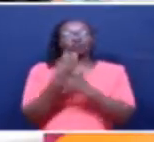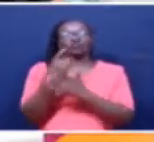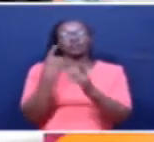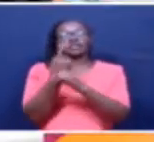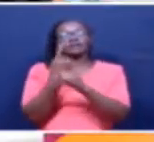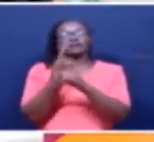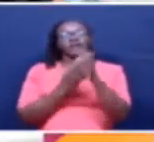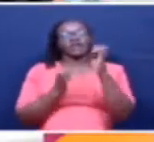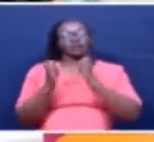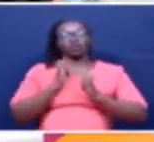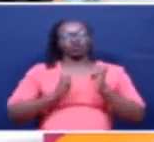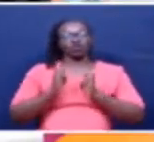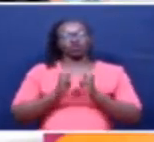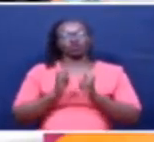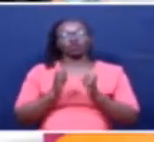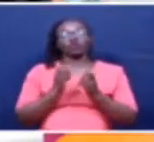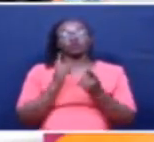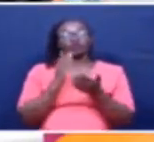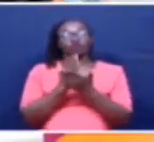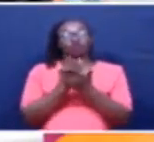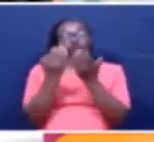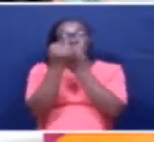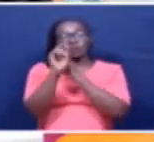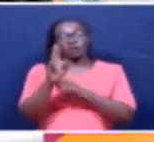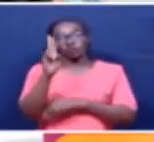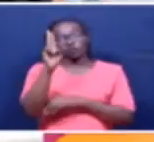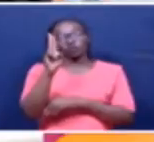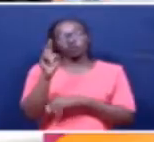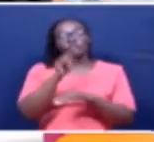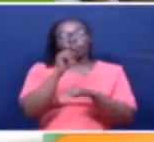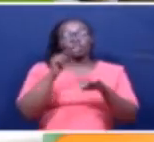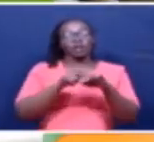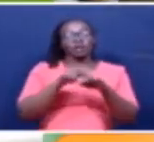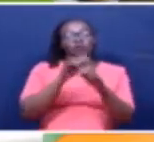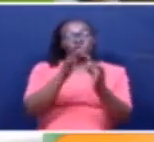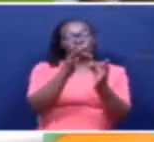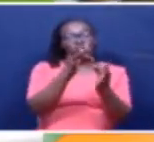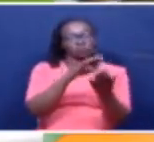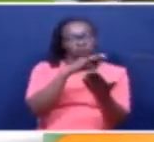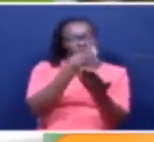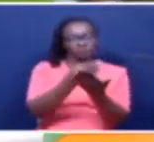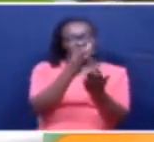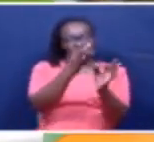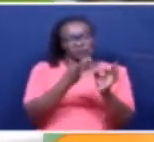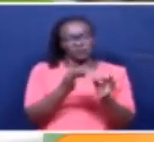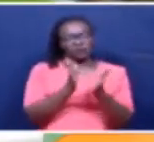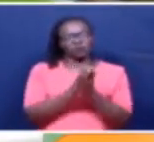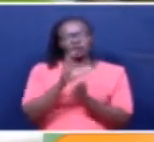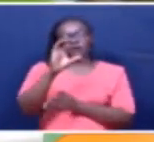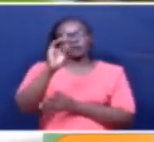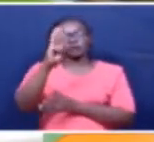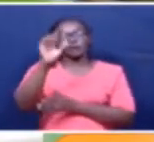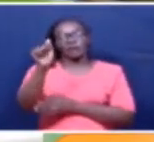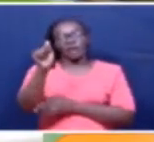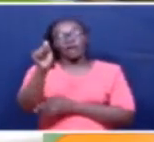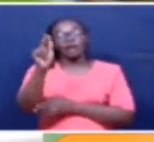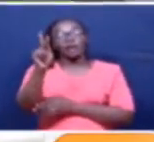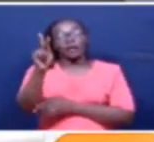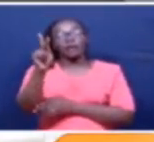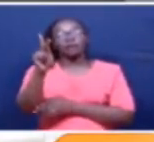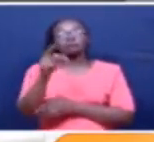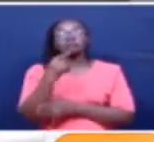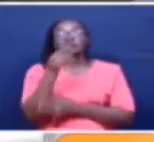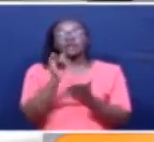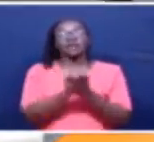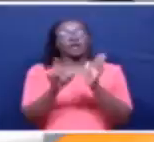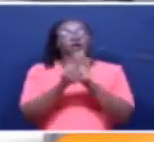reactions. Despite President Uhuru Kenyatta, the National Treasury and the Central Bank of Kenya asserting the law had failed to yield